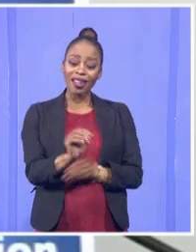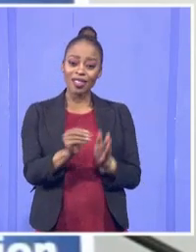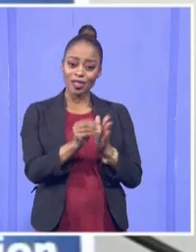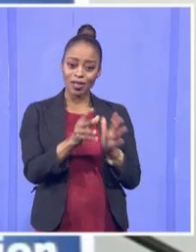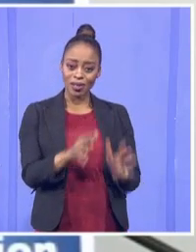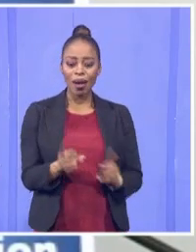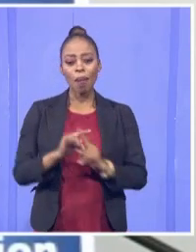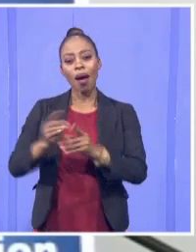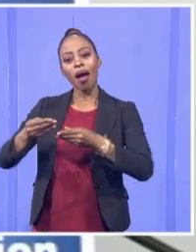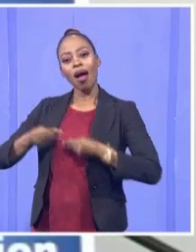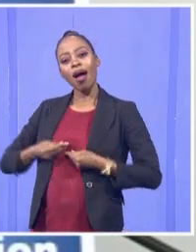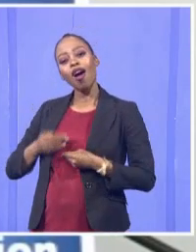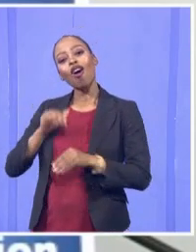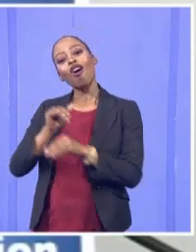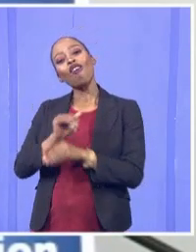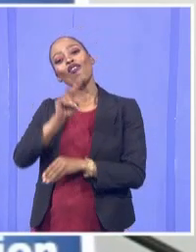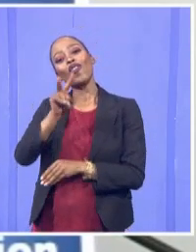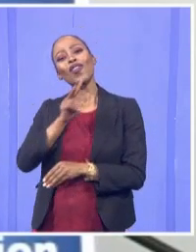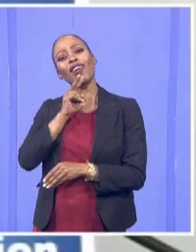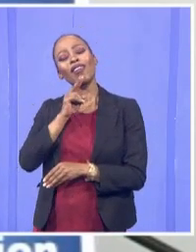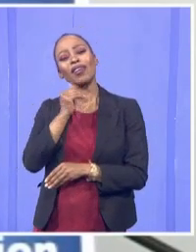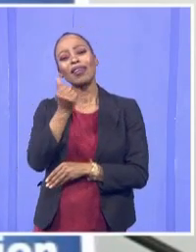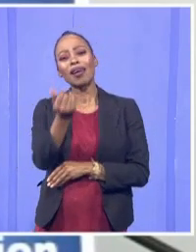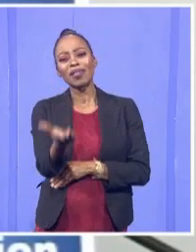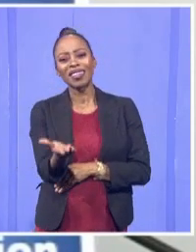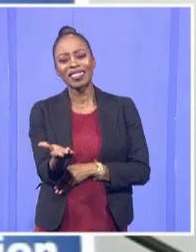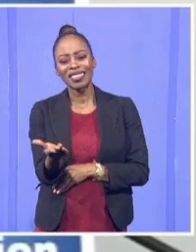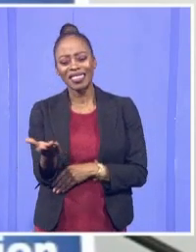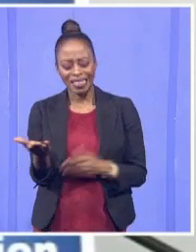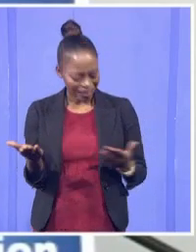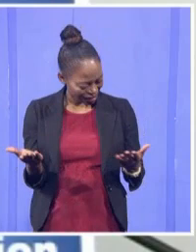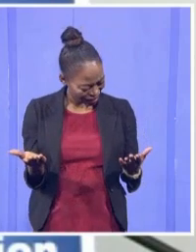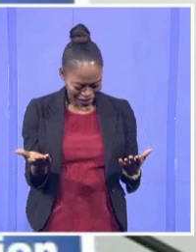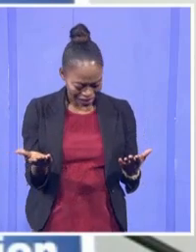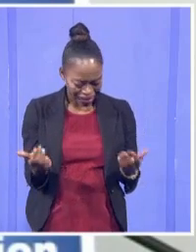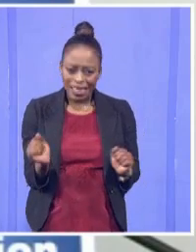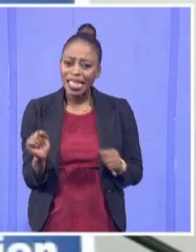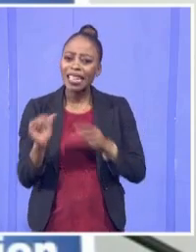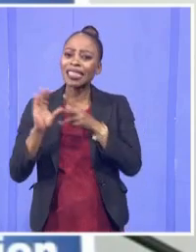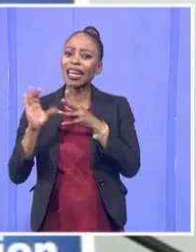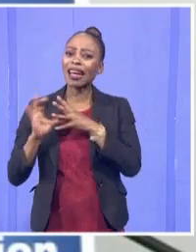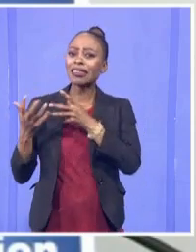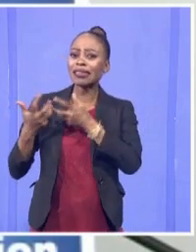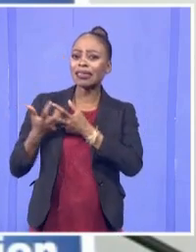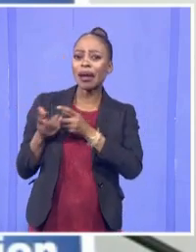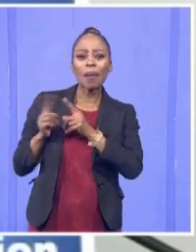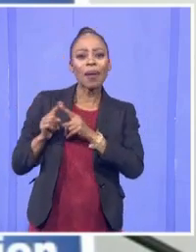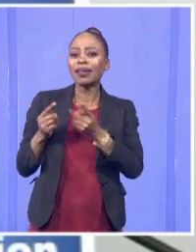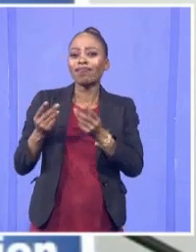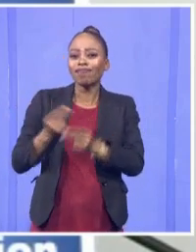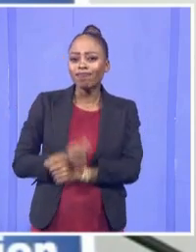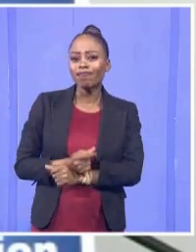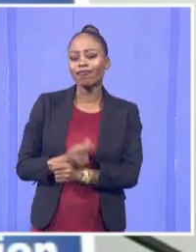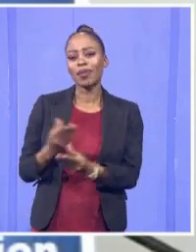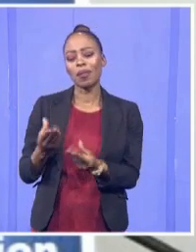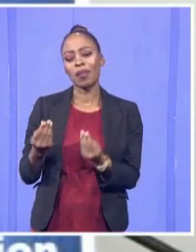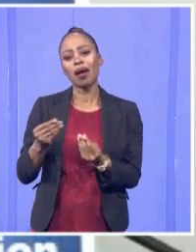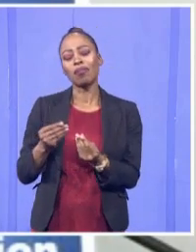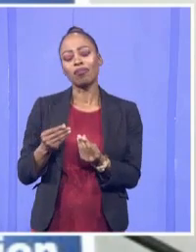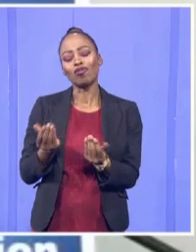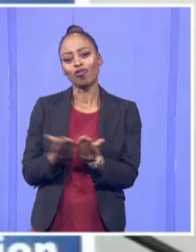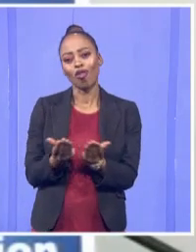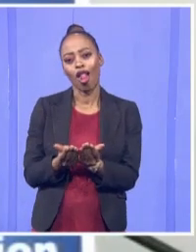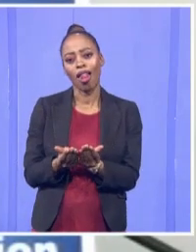They've received more than 2,000 applications. So you might meet the criteria but still not be placed. But there will be